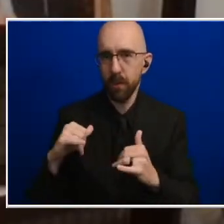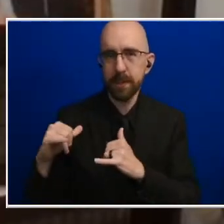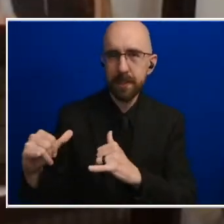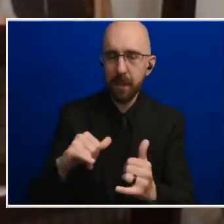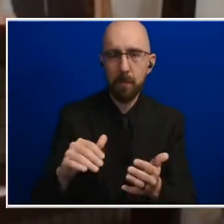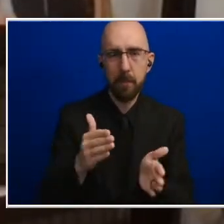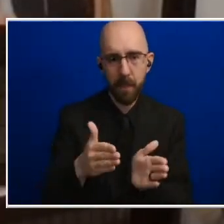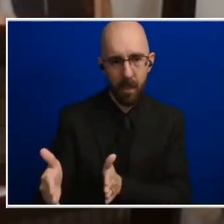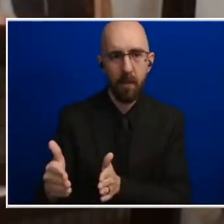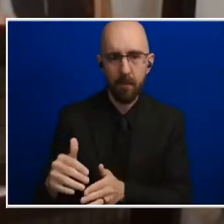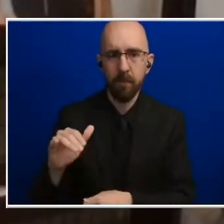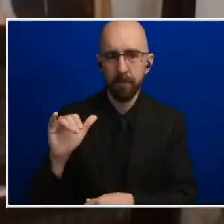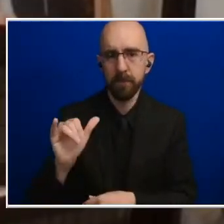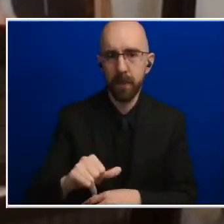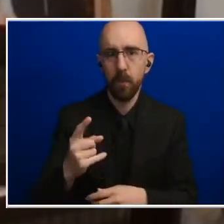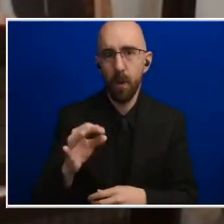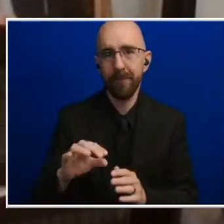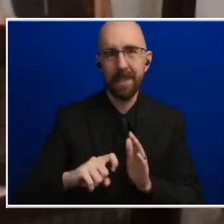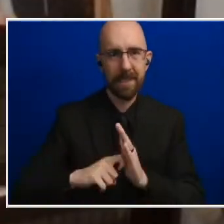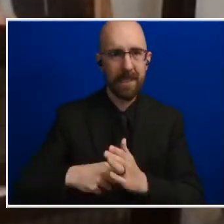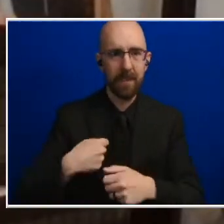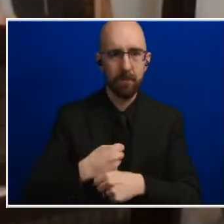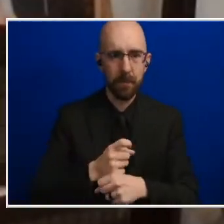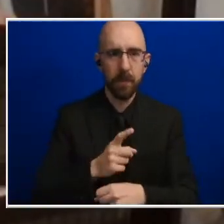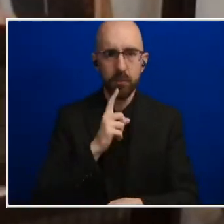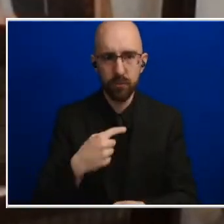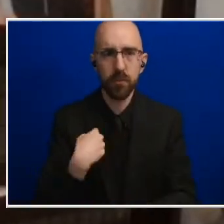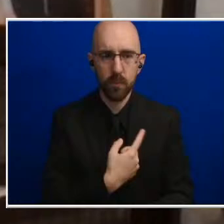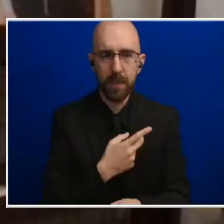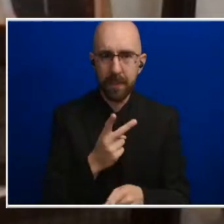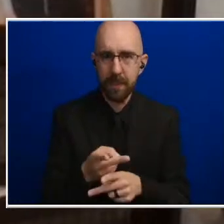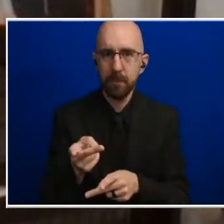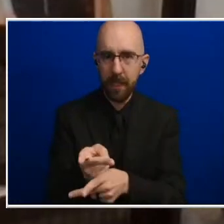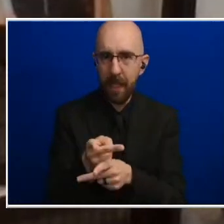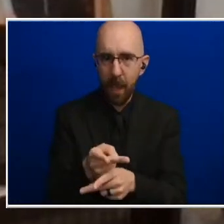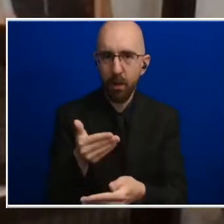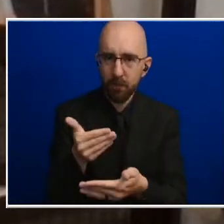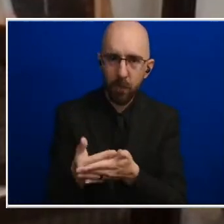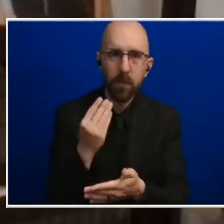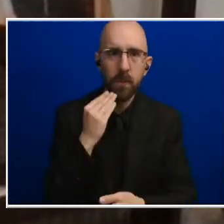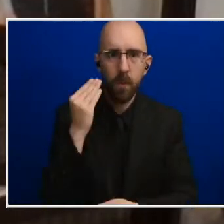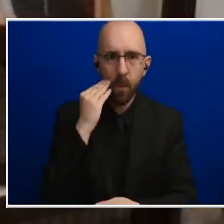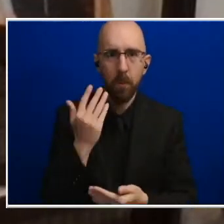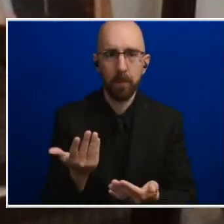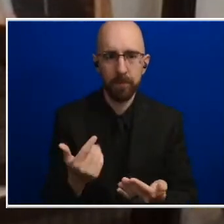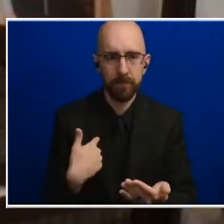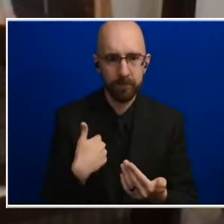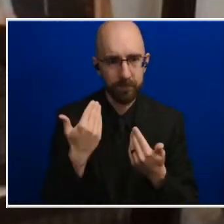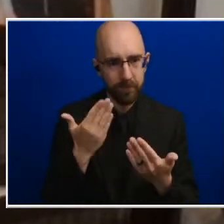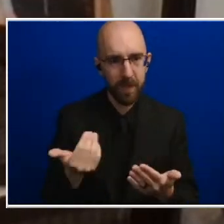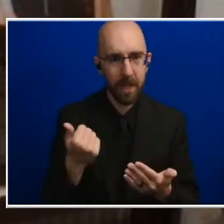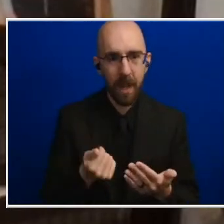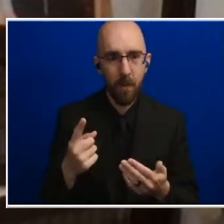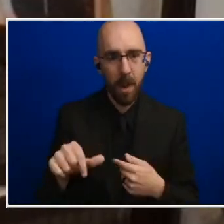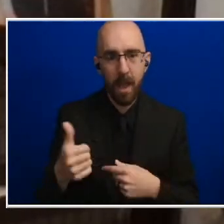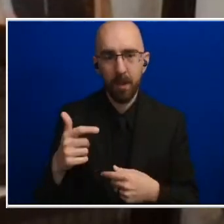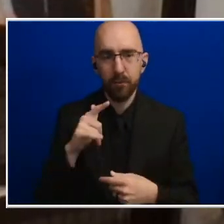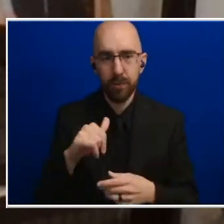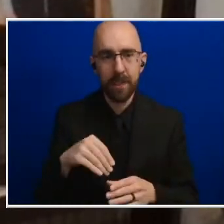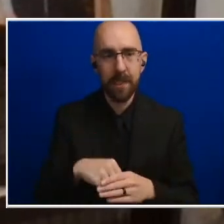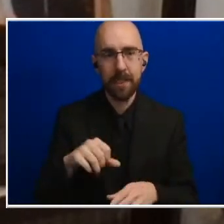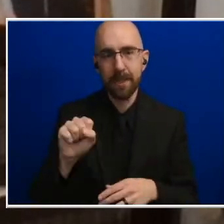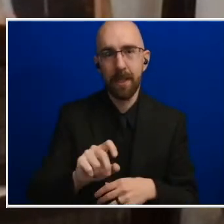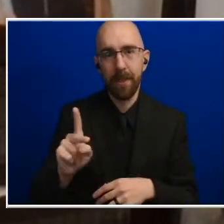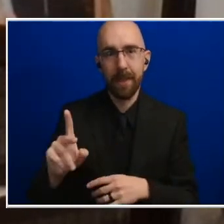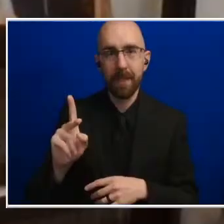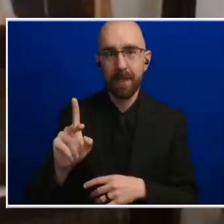is one of the keys to making sure that we keep care close to home, because I don't know of anybody else really in Southeast Kansas that has